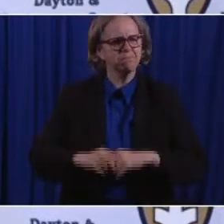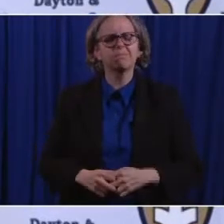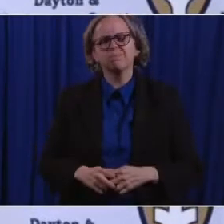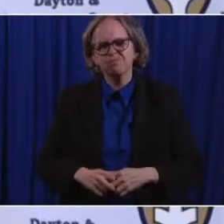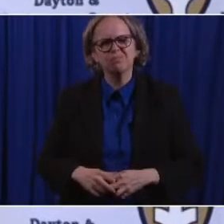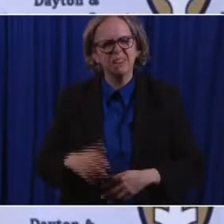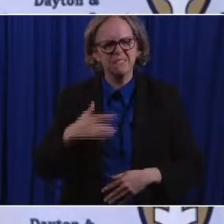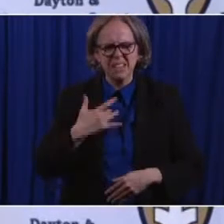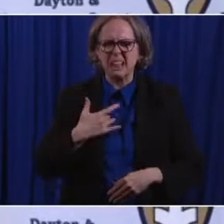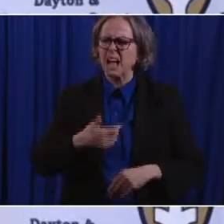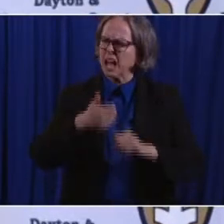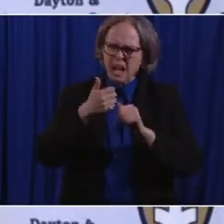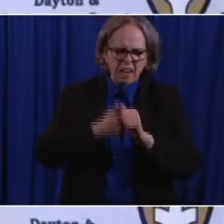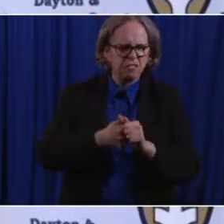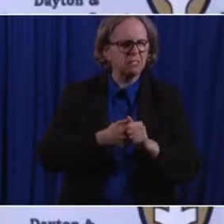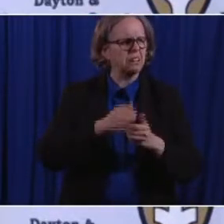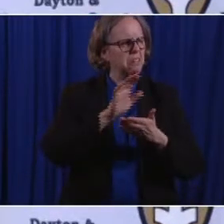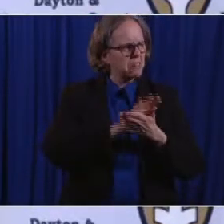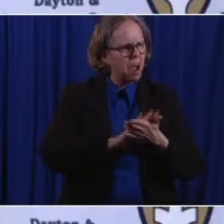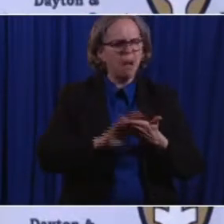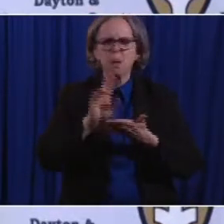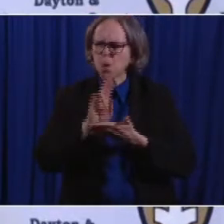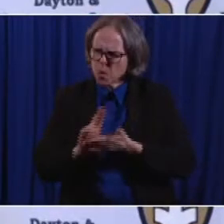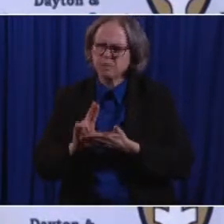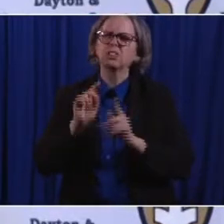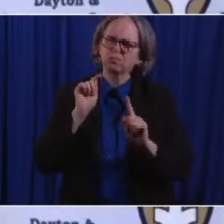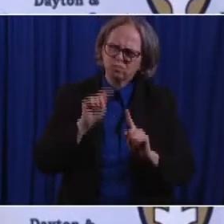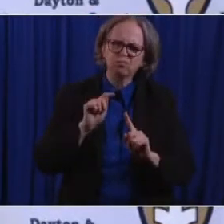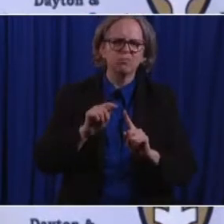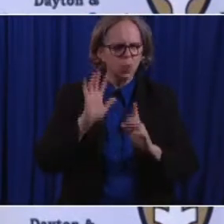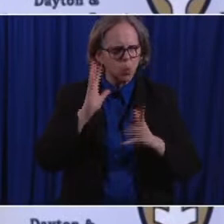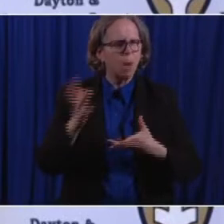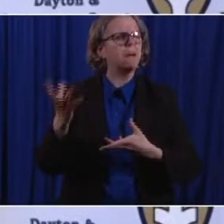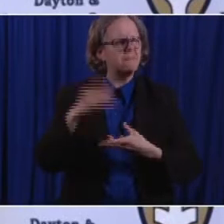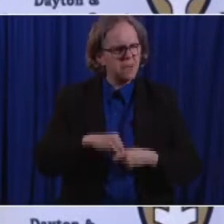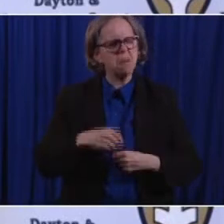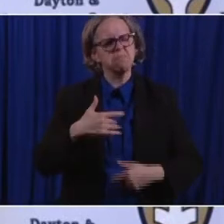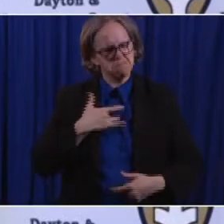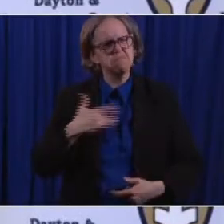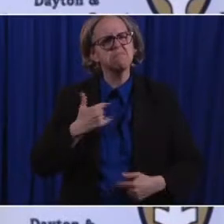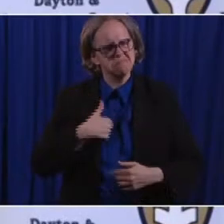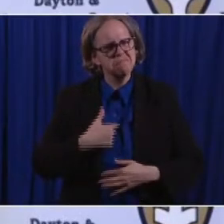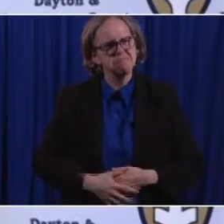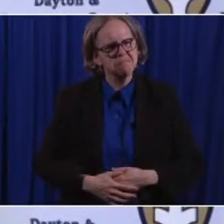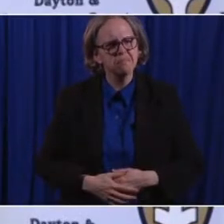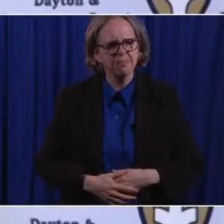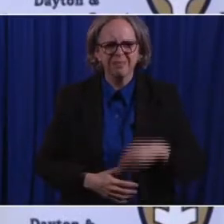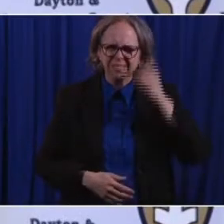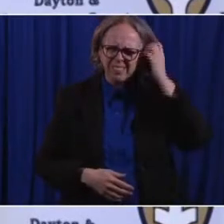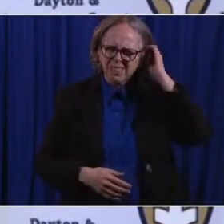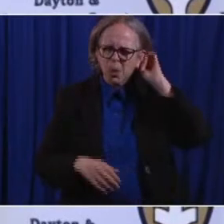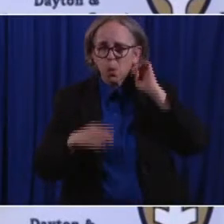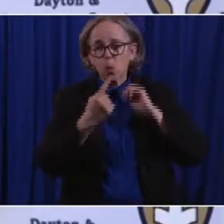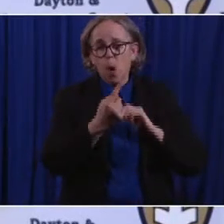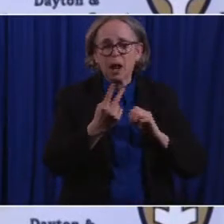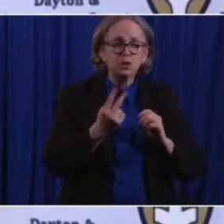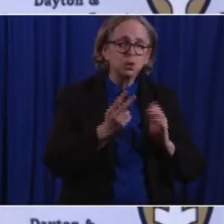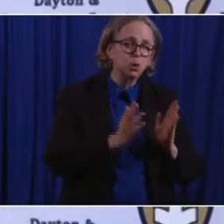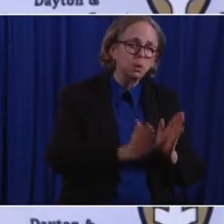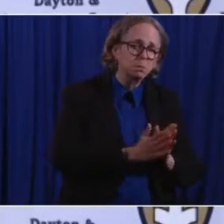school that you can think of will be involved in this program. I think there's one or two small ones who